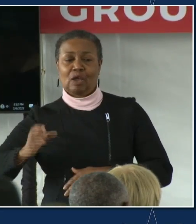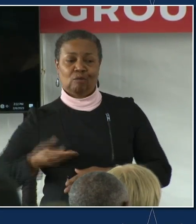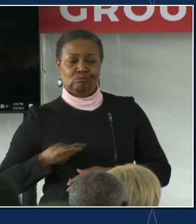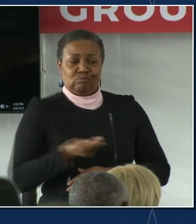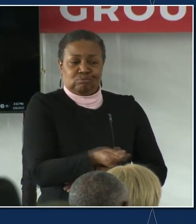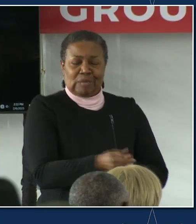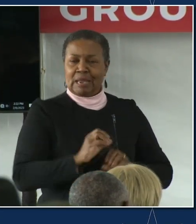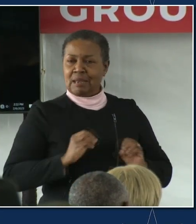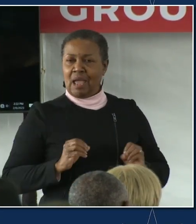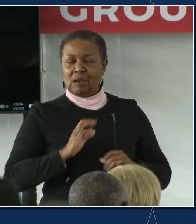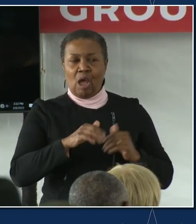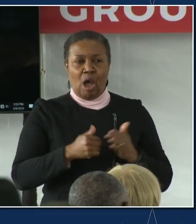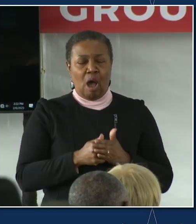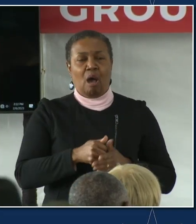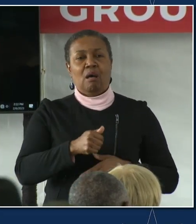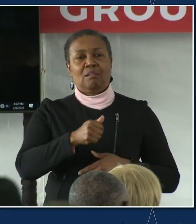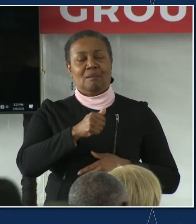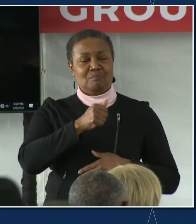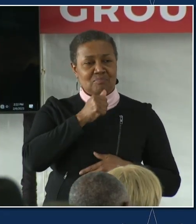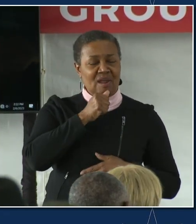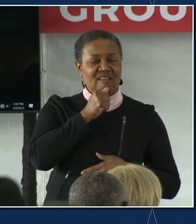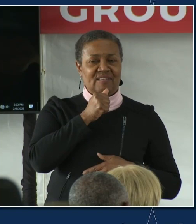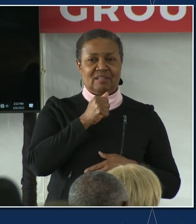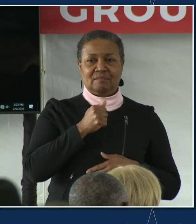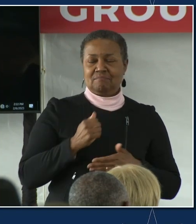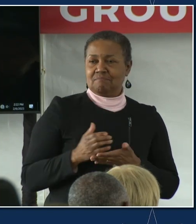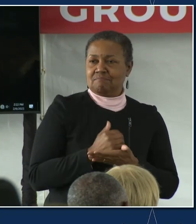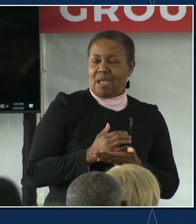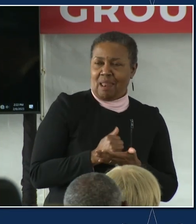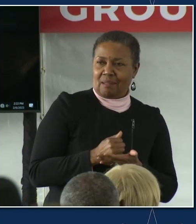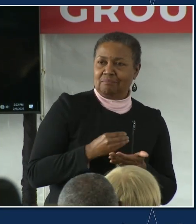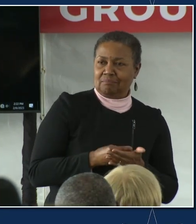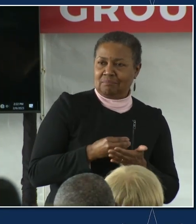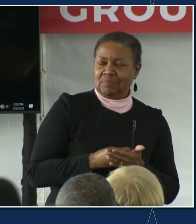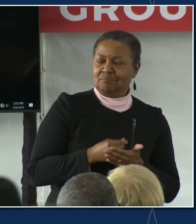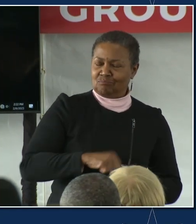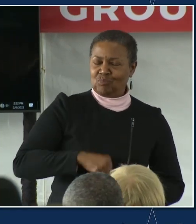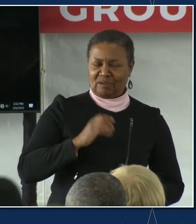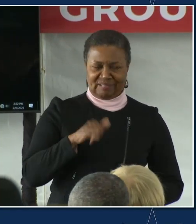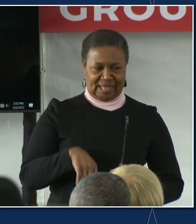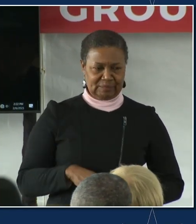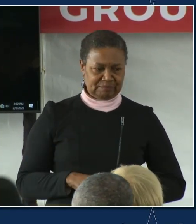into this. This is all raised by the private sector, and we should be very proud of it.